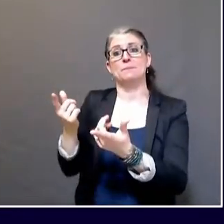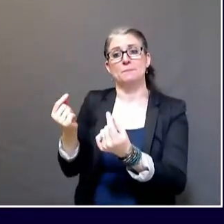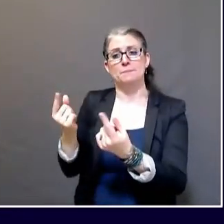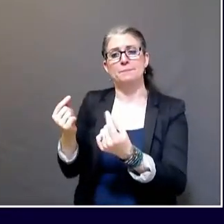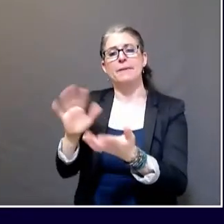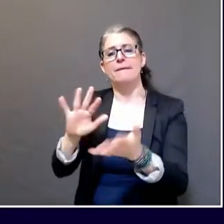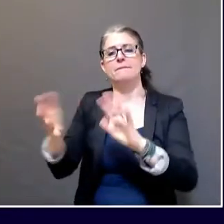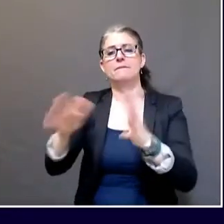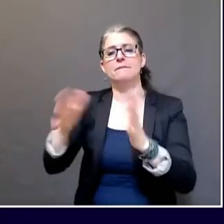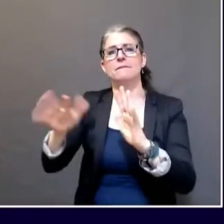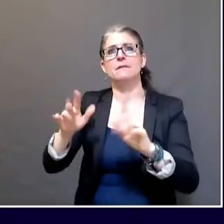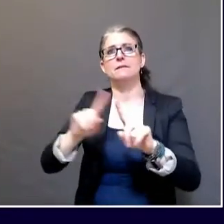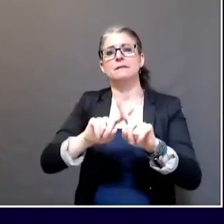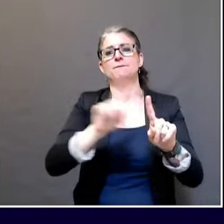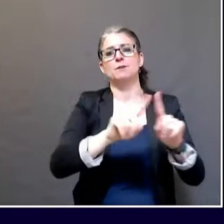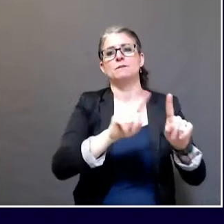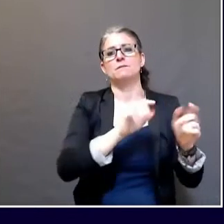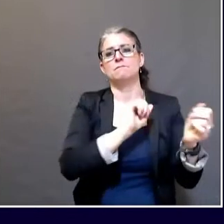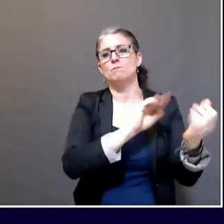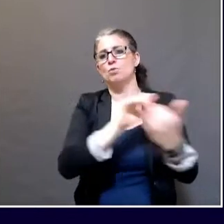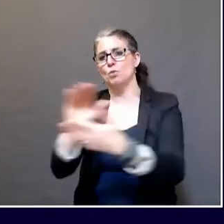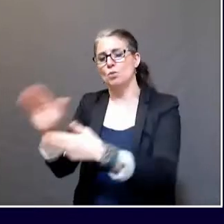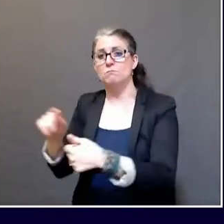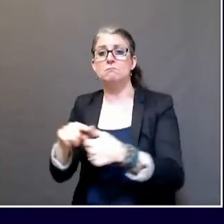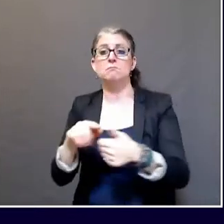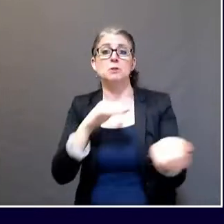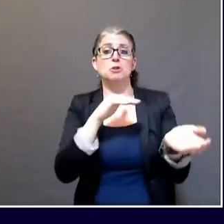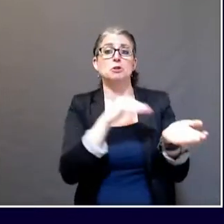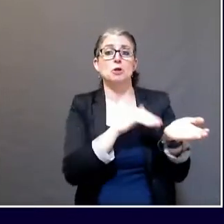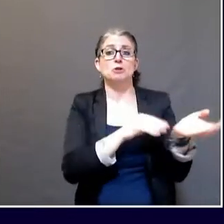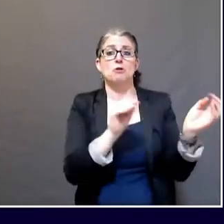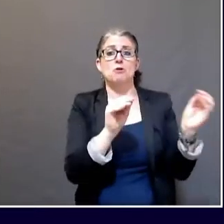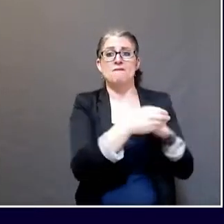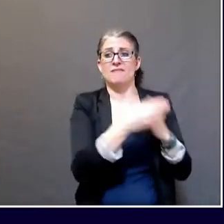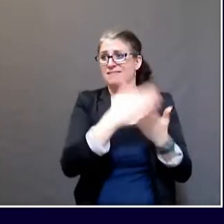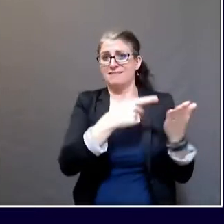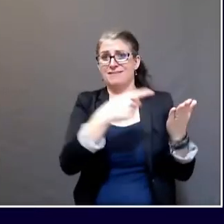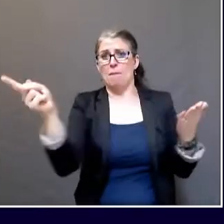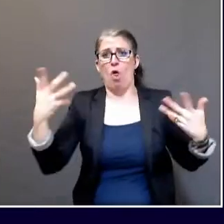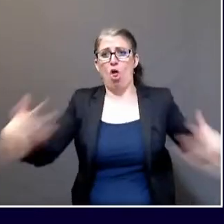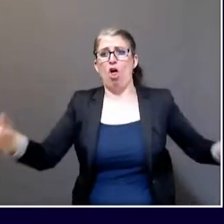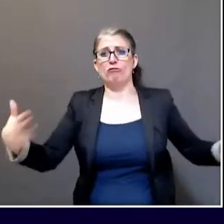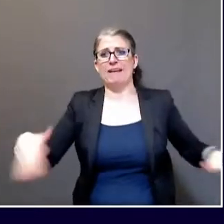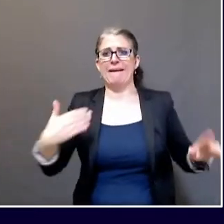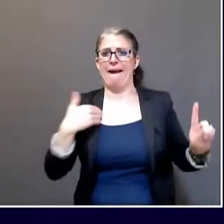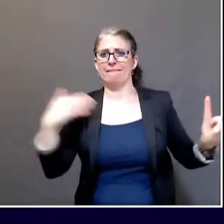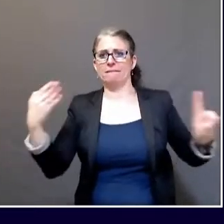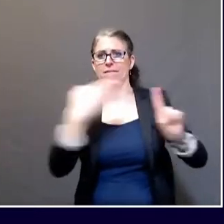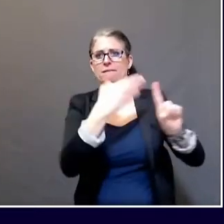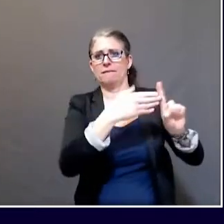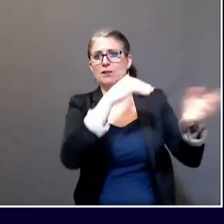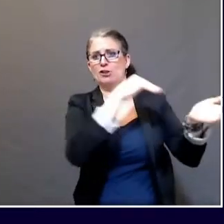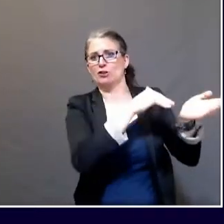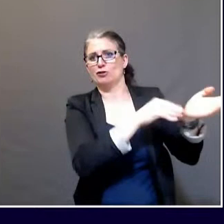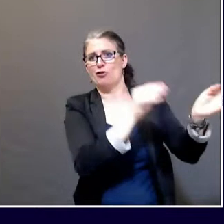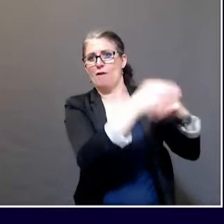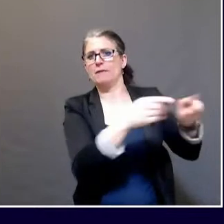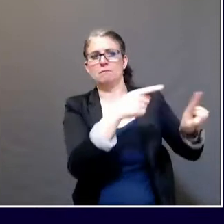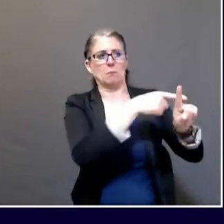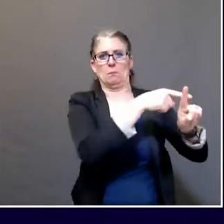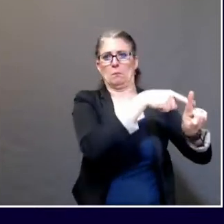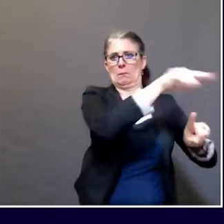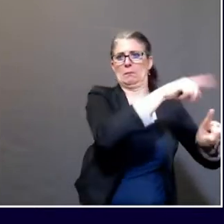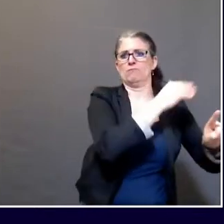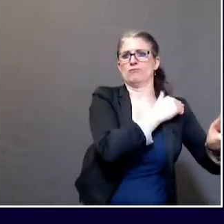to their members to give them the information that they could use to sign up. We are also committed to putting on our website both